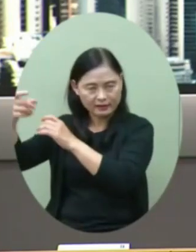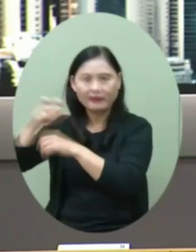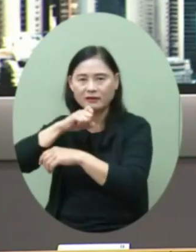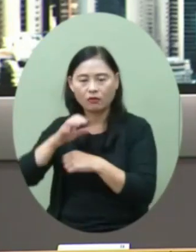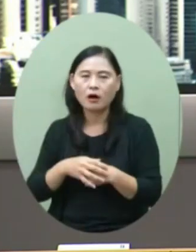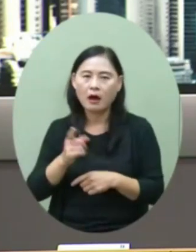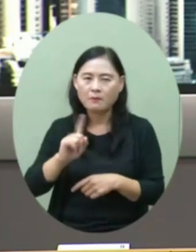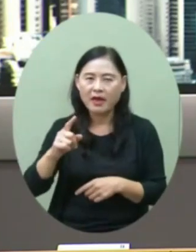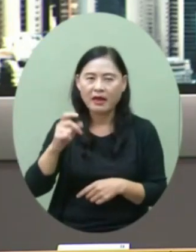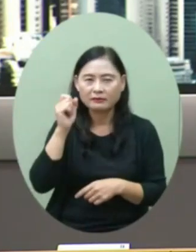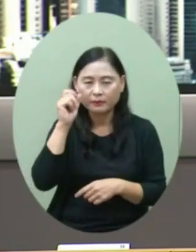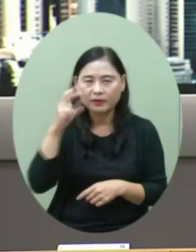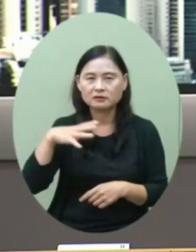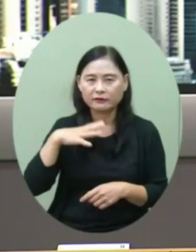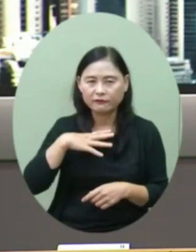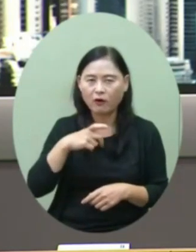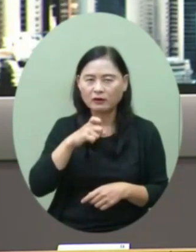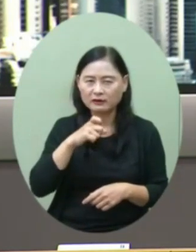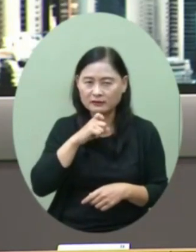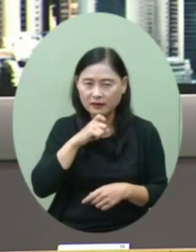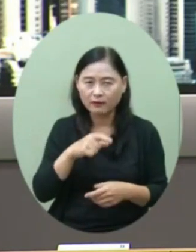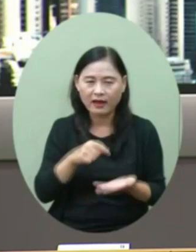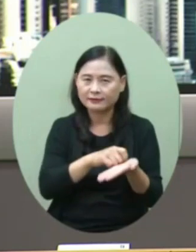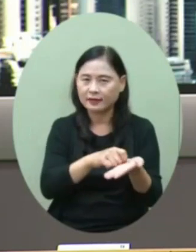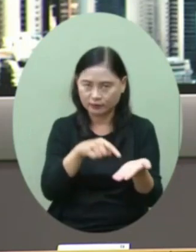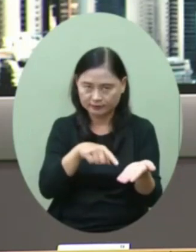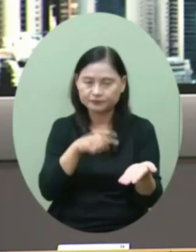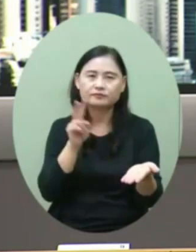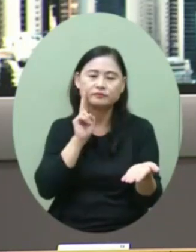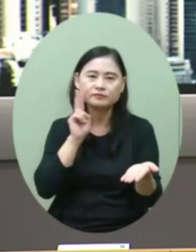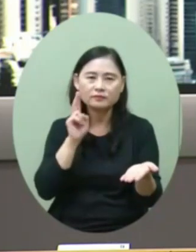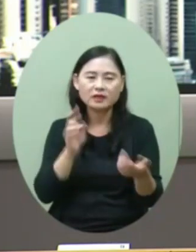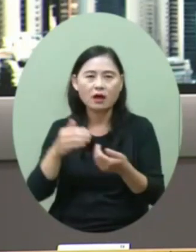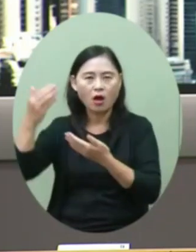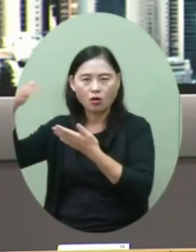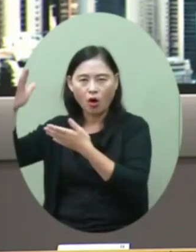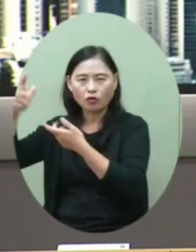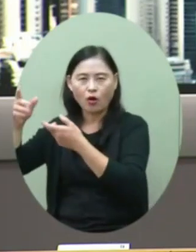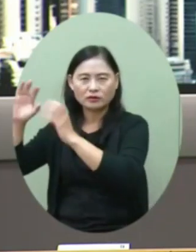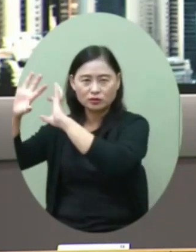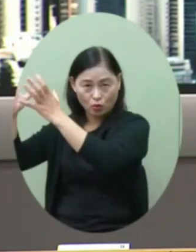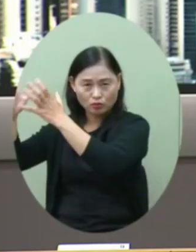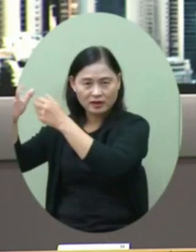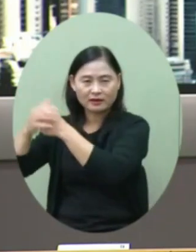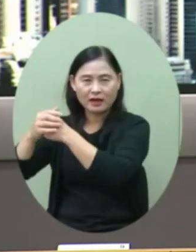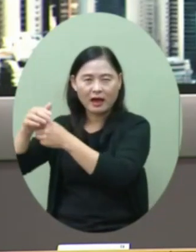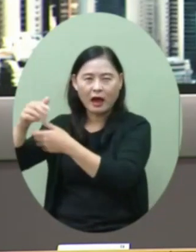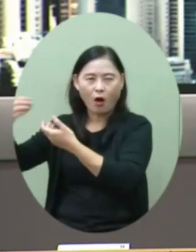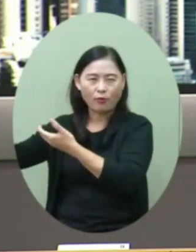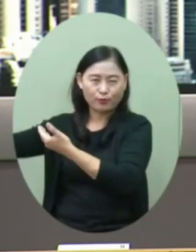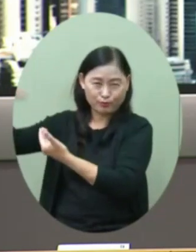some communication with the CPG. Under what circumstances the scenario will arise? For instance,